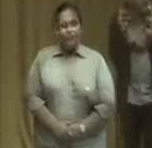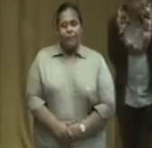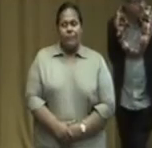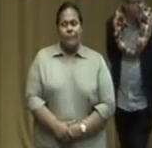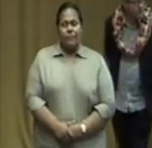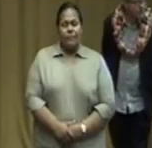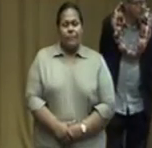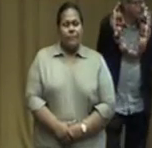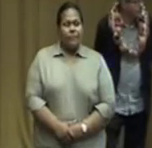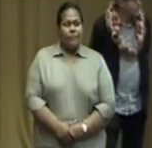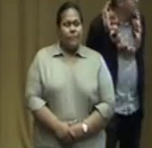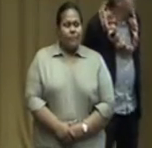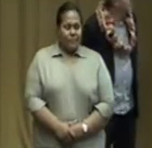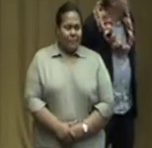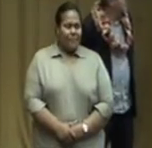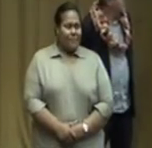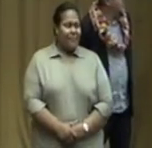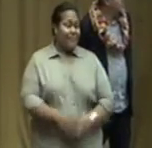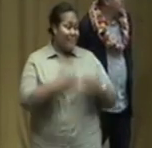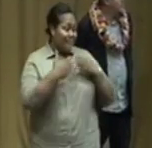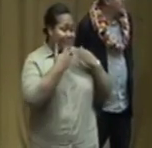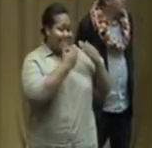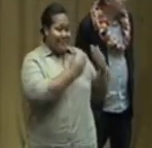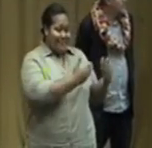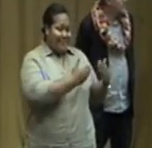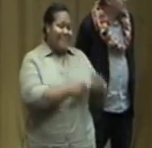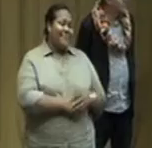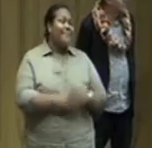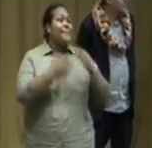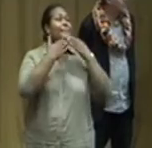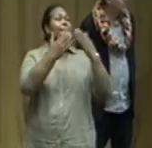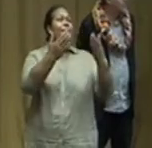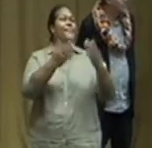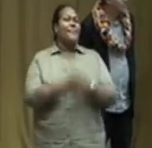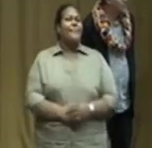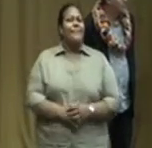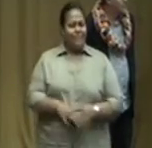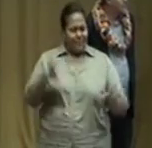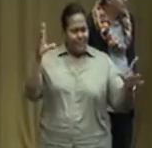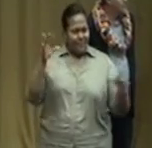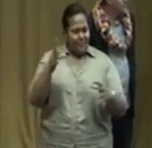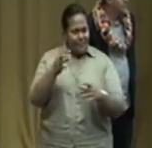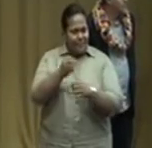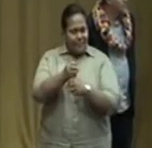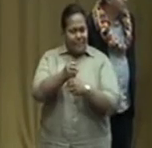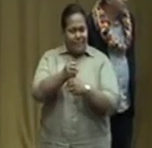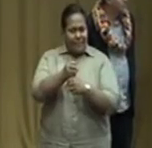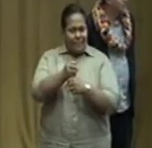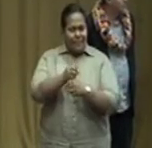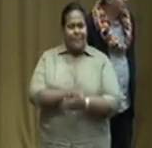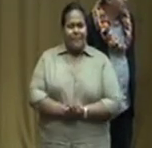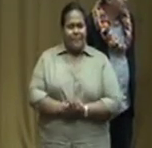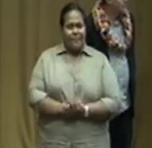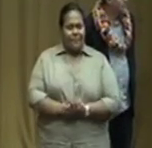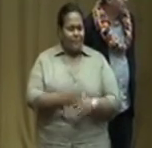Yeah. Hey folks, thanks. We might wrap up this session here now. So just again, I'd like to thank Wayne for a really very interesting talk.